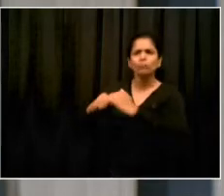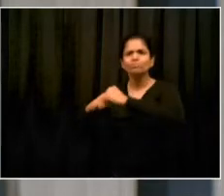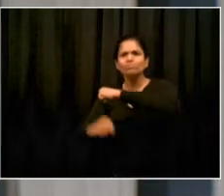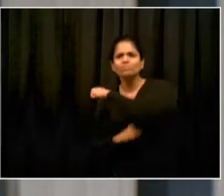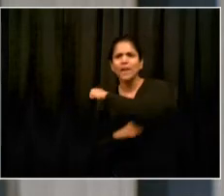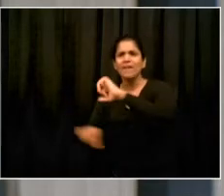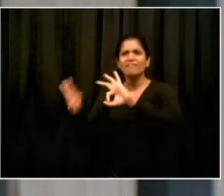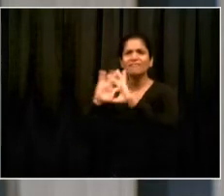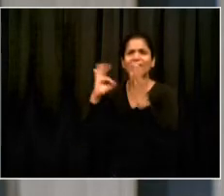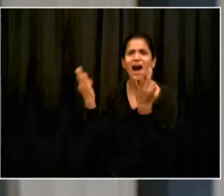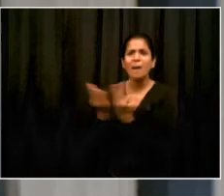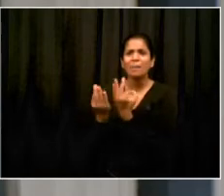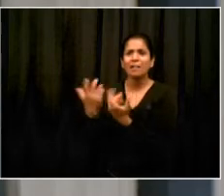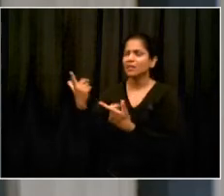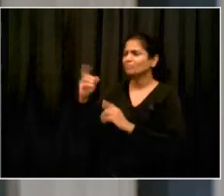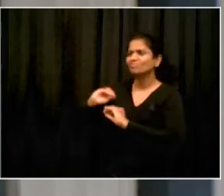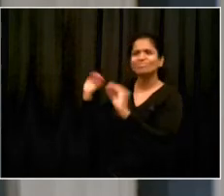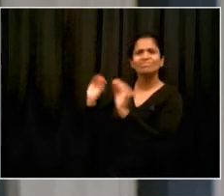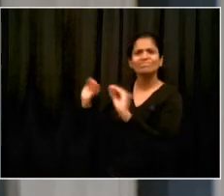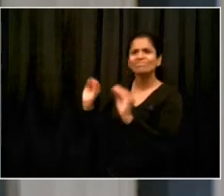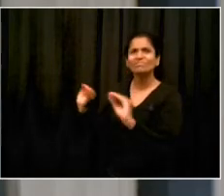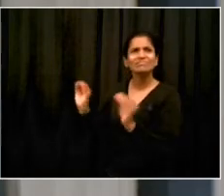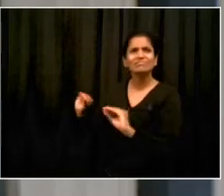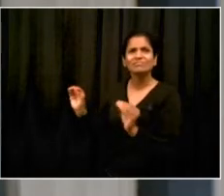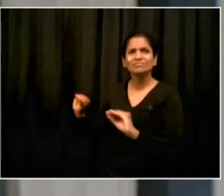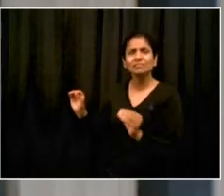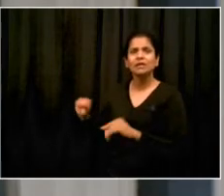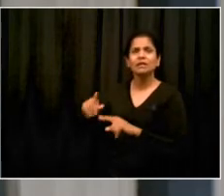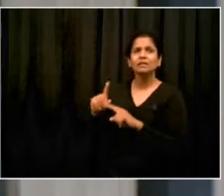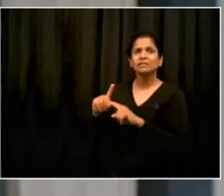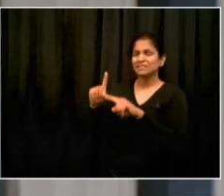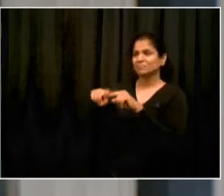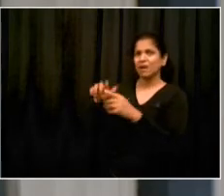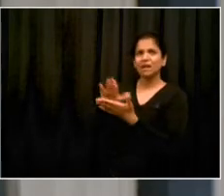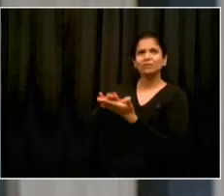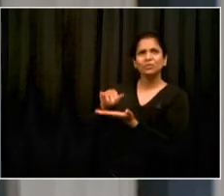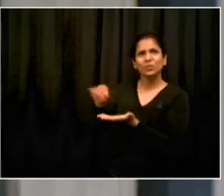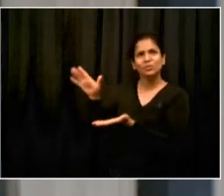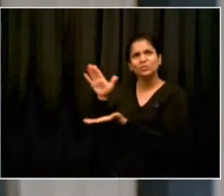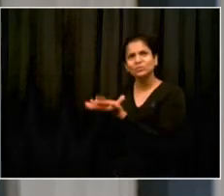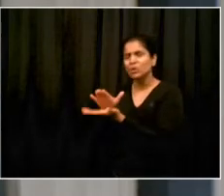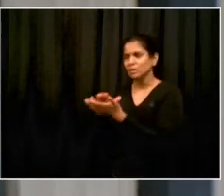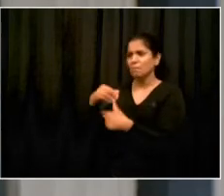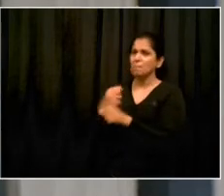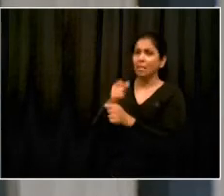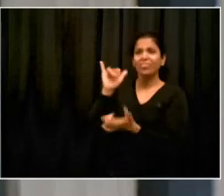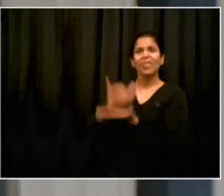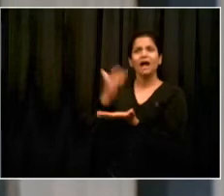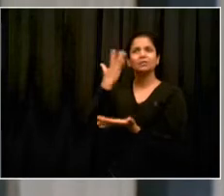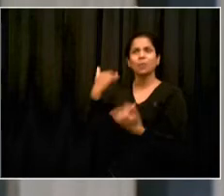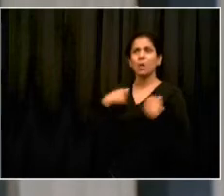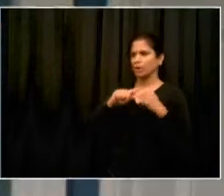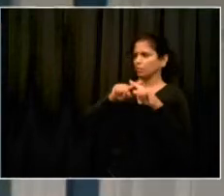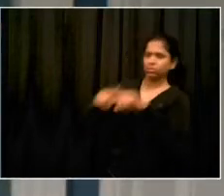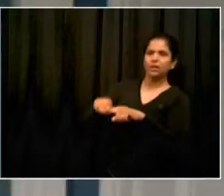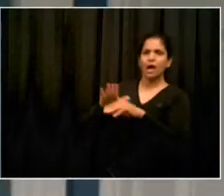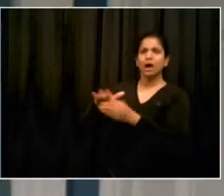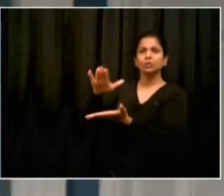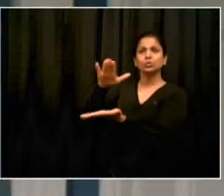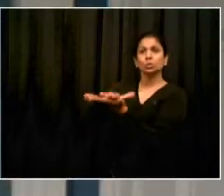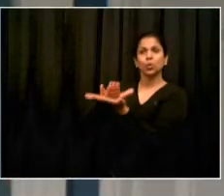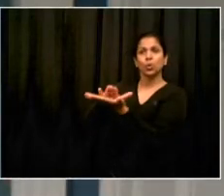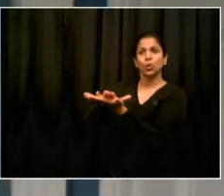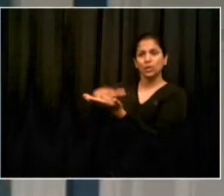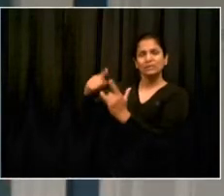children need us. We need them, and we owe it to the children in New York City. Mr. Mayor. Amen. Thank you,